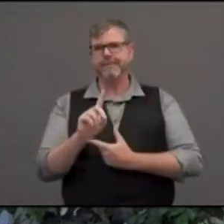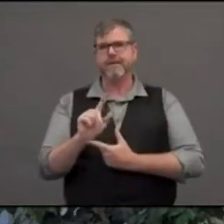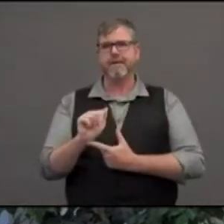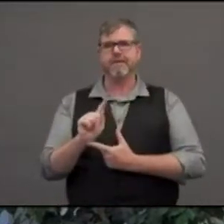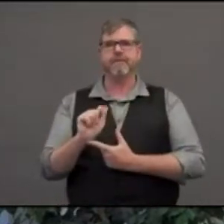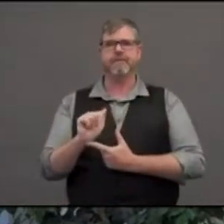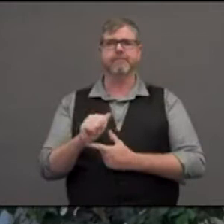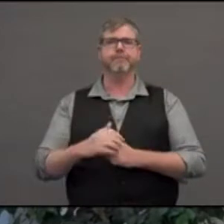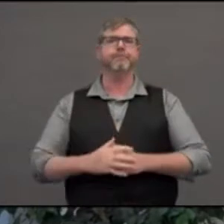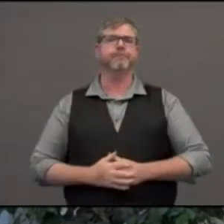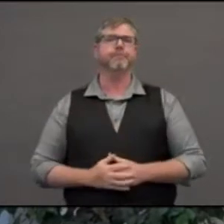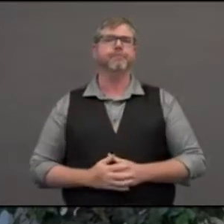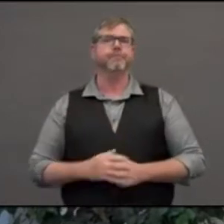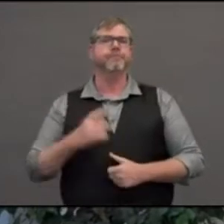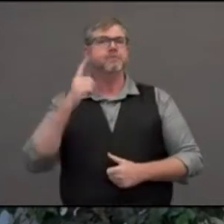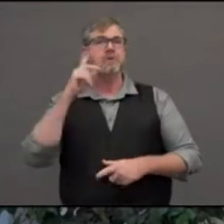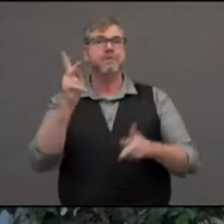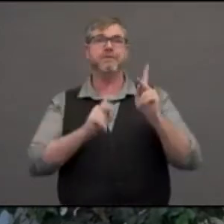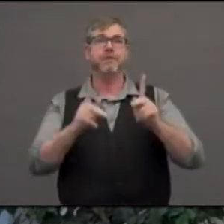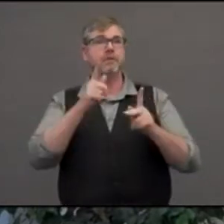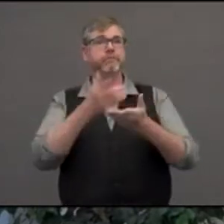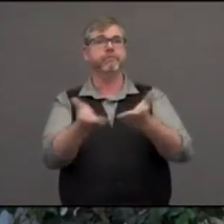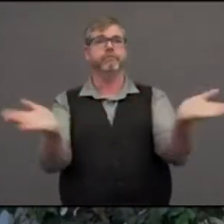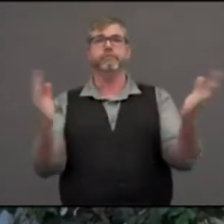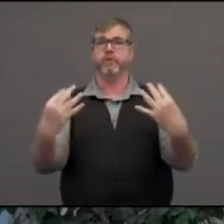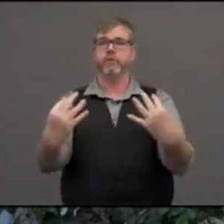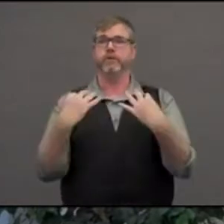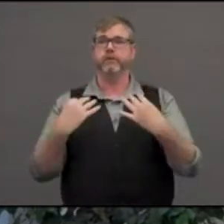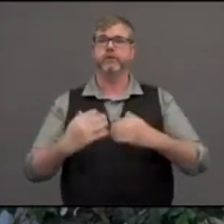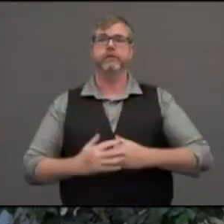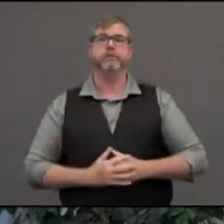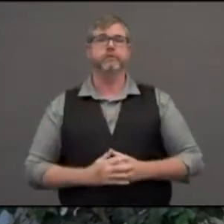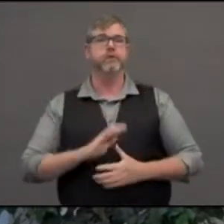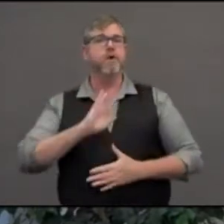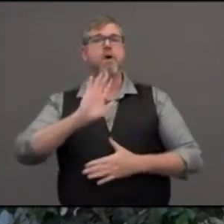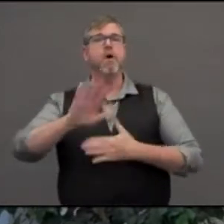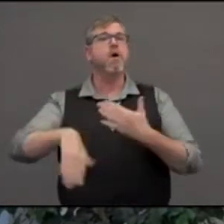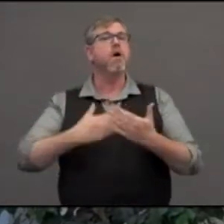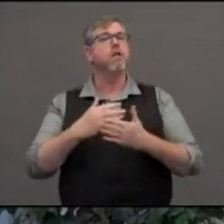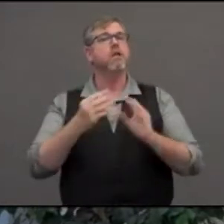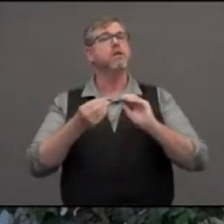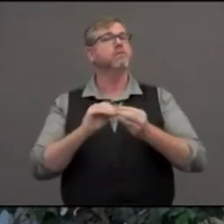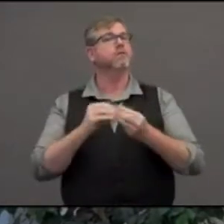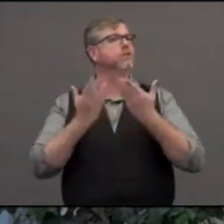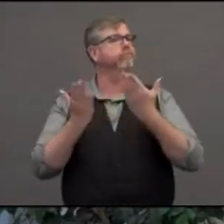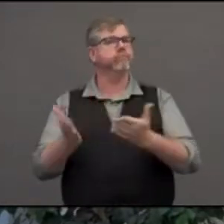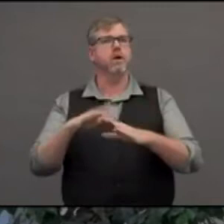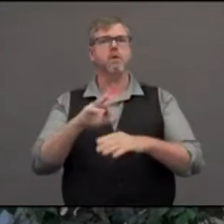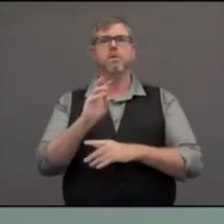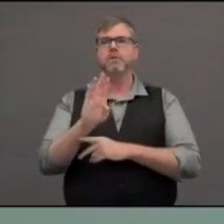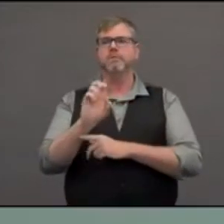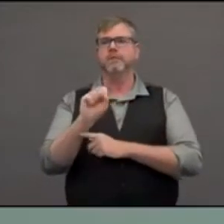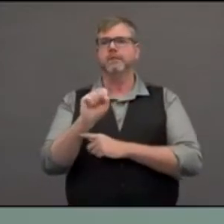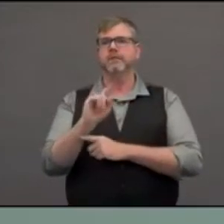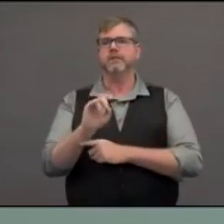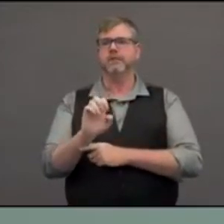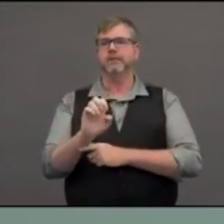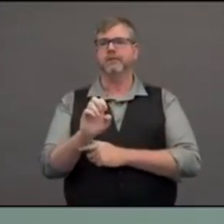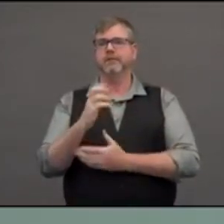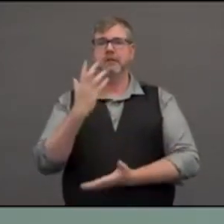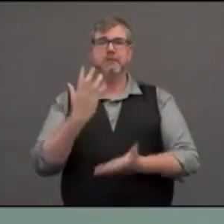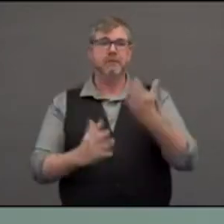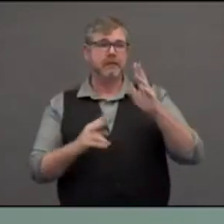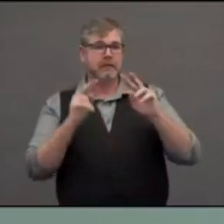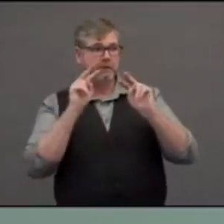dashboards, all of these numbers are on our dashboards. They may look a little bit different on our website posting, but